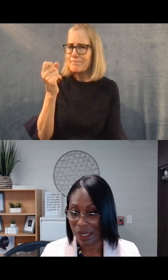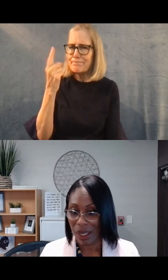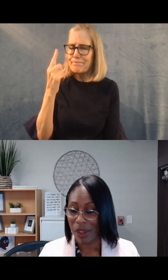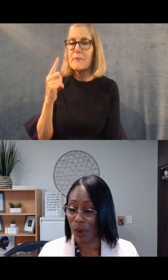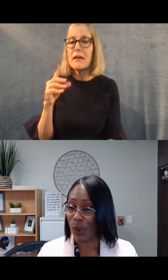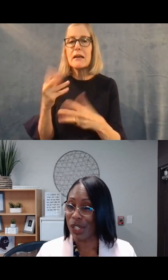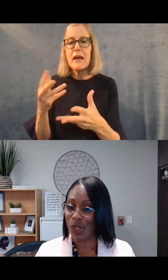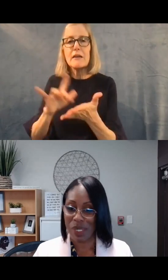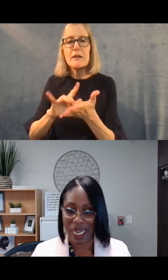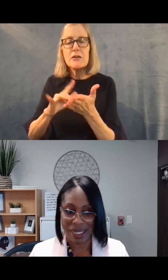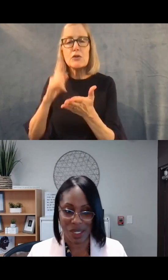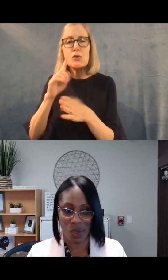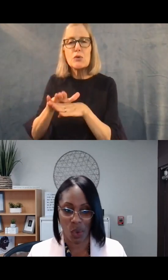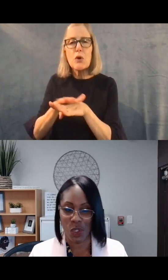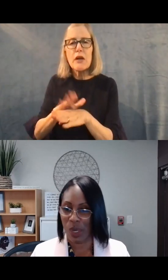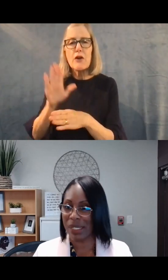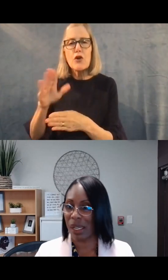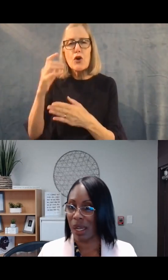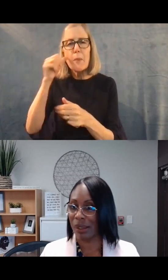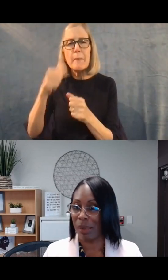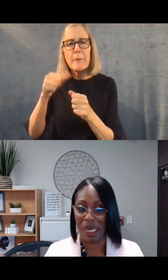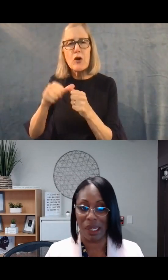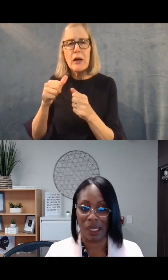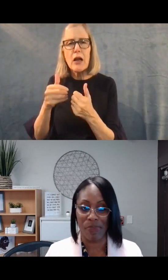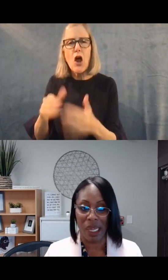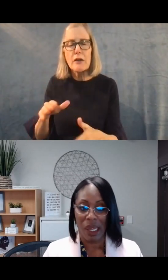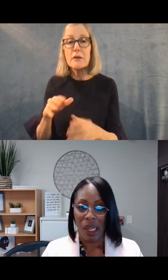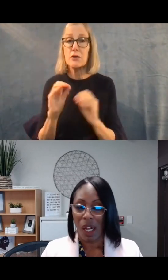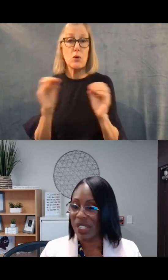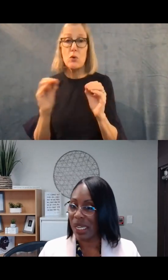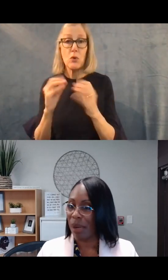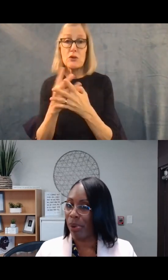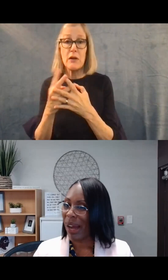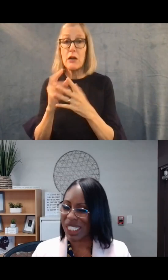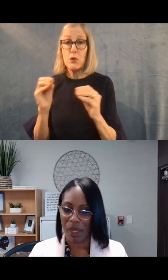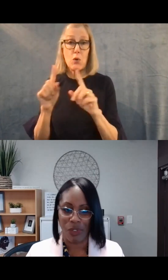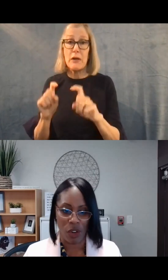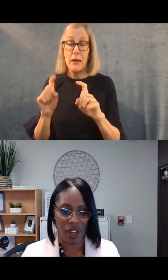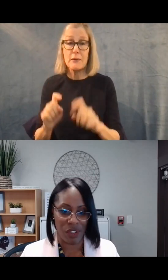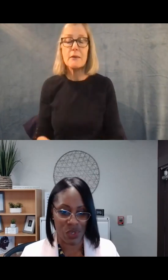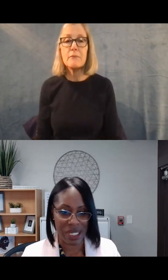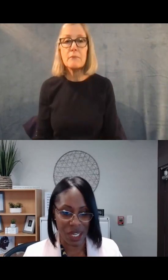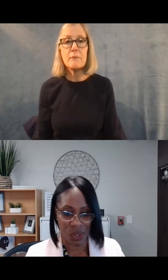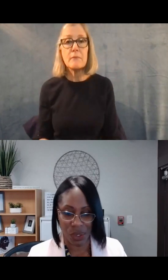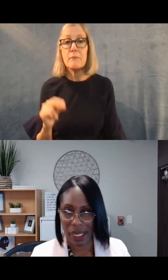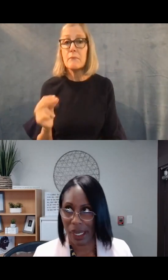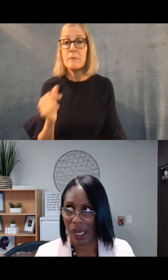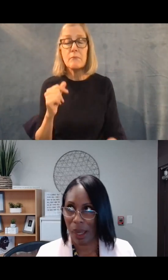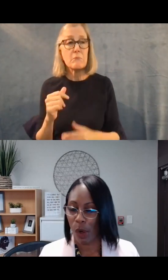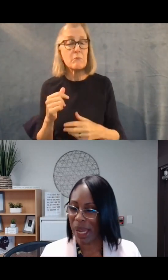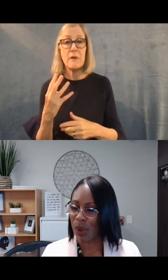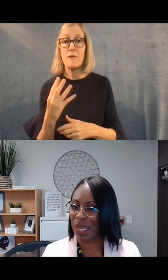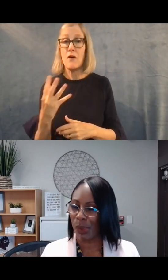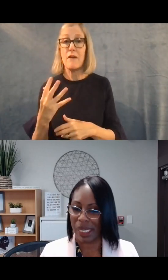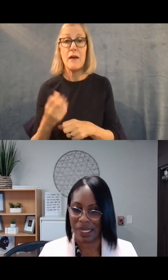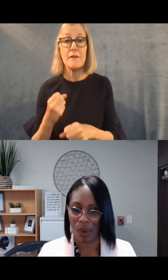loss. There were no additional tests or screenings conducted immediately. All of a sudden, approximately 4 to 5 years later,